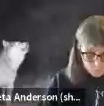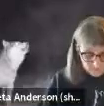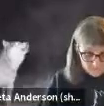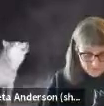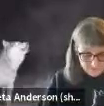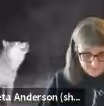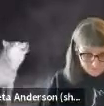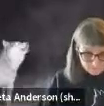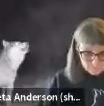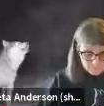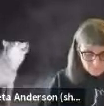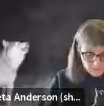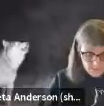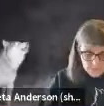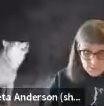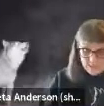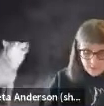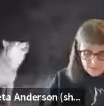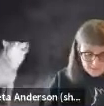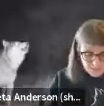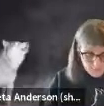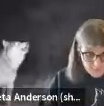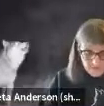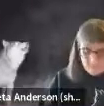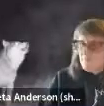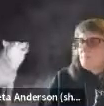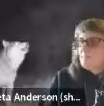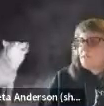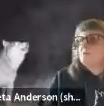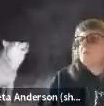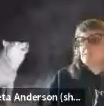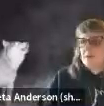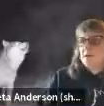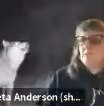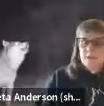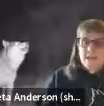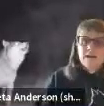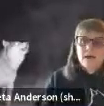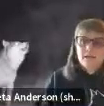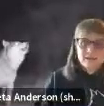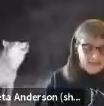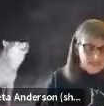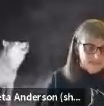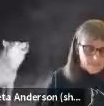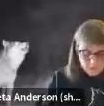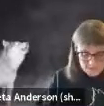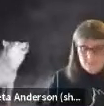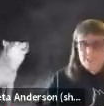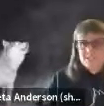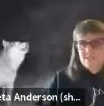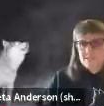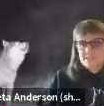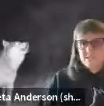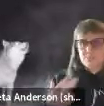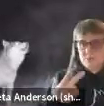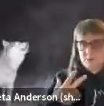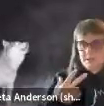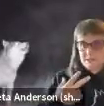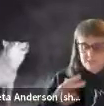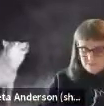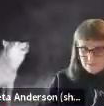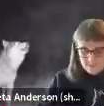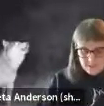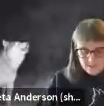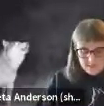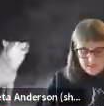to be a wolf kill. They also rely a lot on canine spreads, which is the distance between